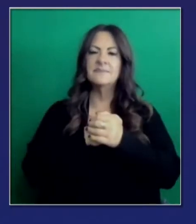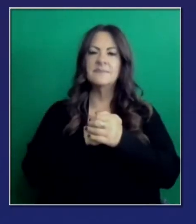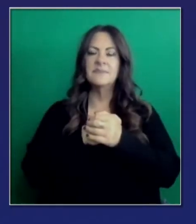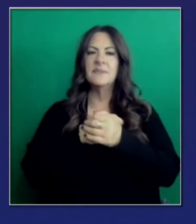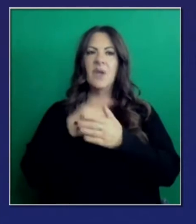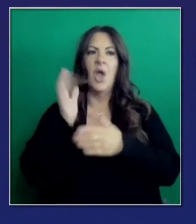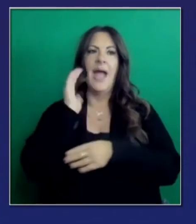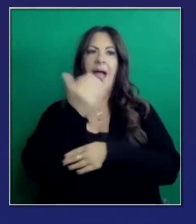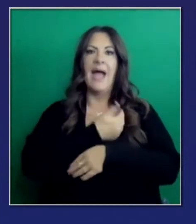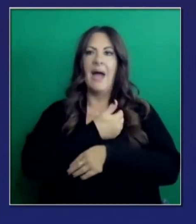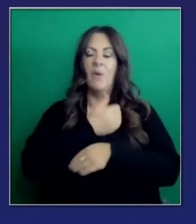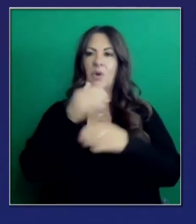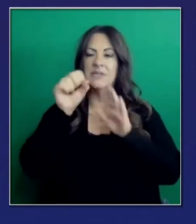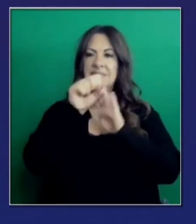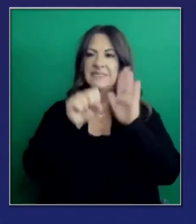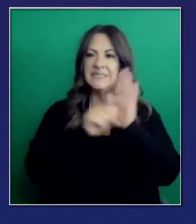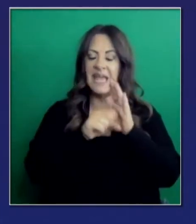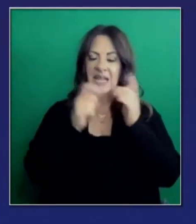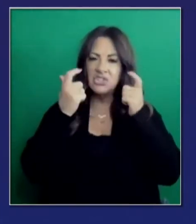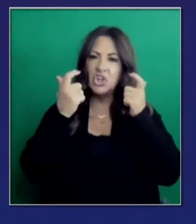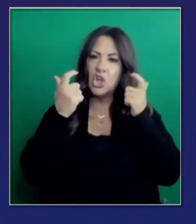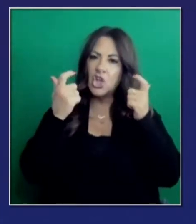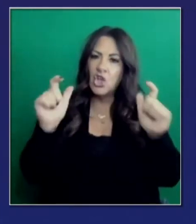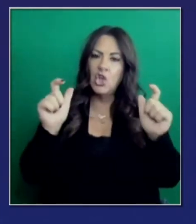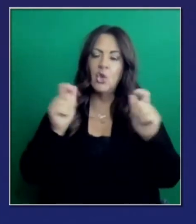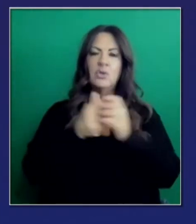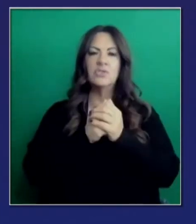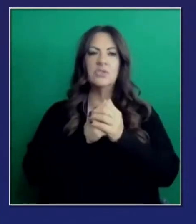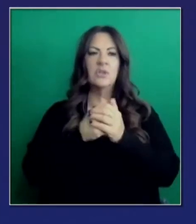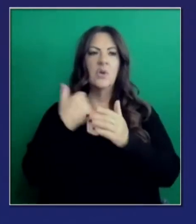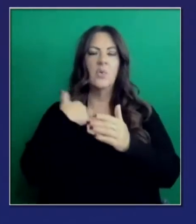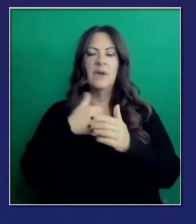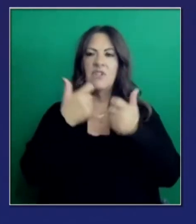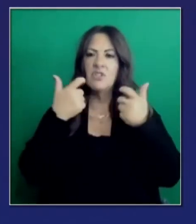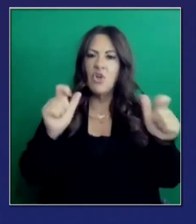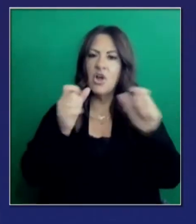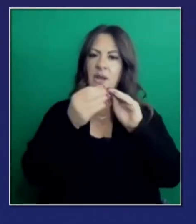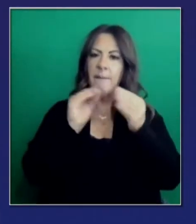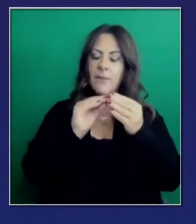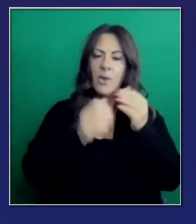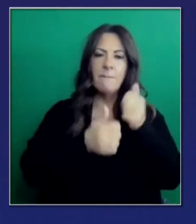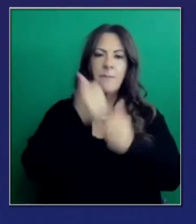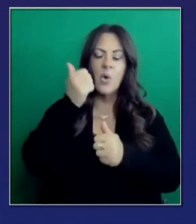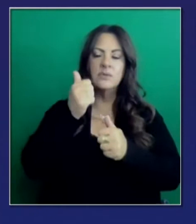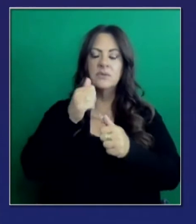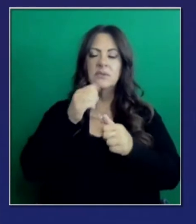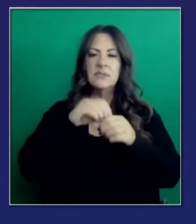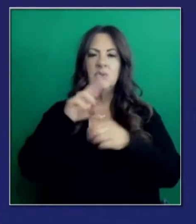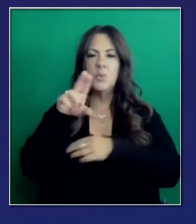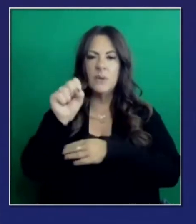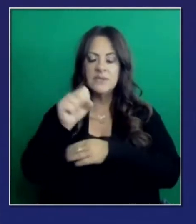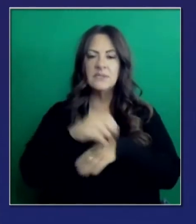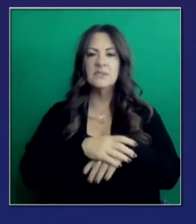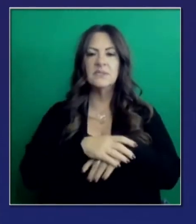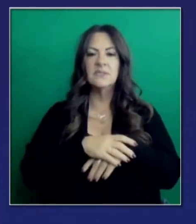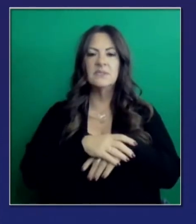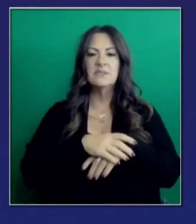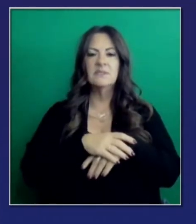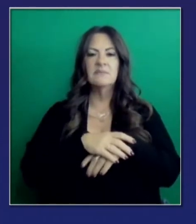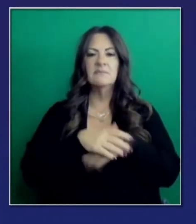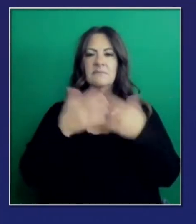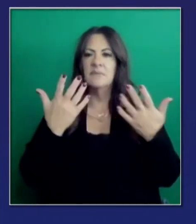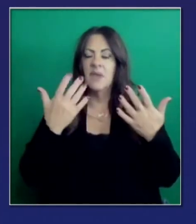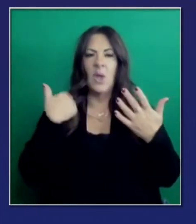combined. This is more like a large ship. It takes a little bit of time to shift course, but when it shifts course, builds tremendous momentum.